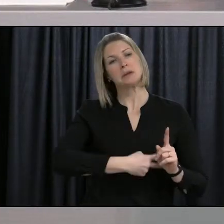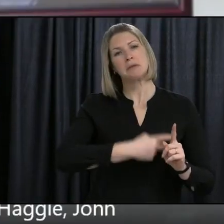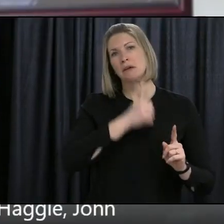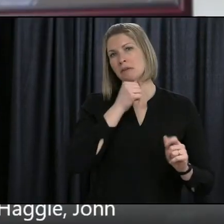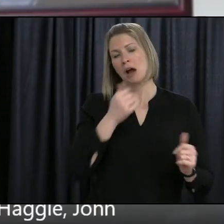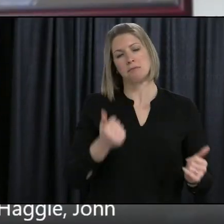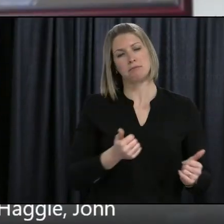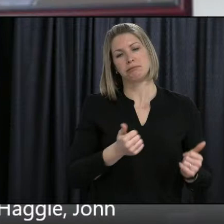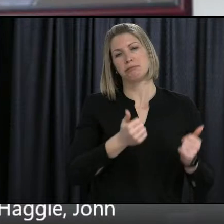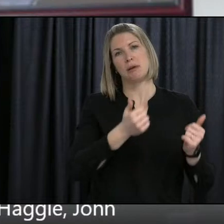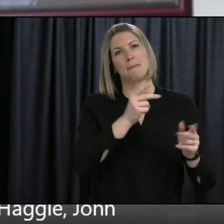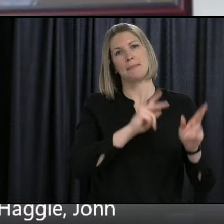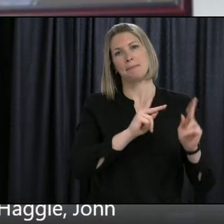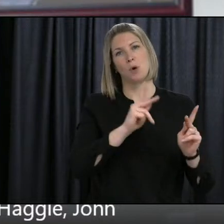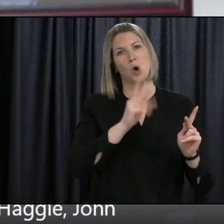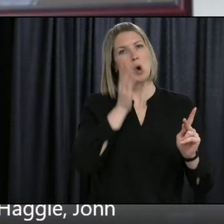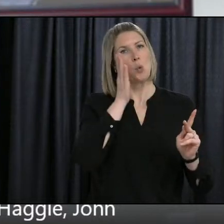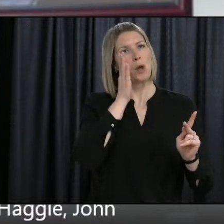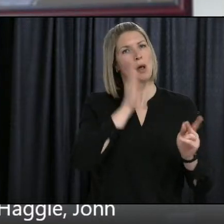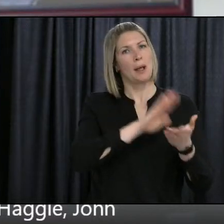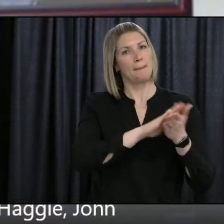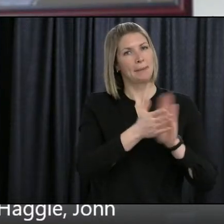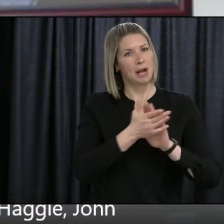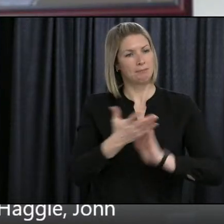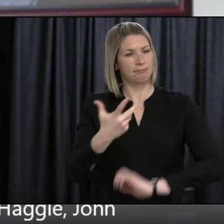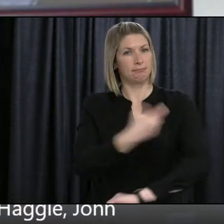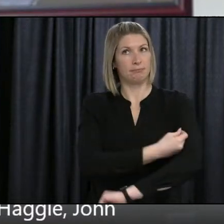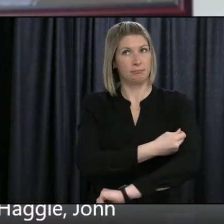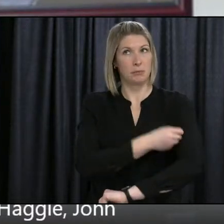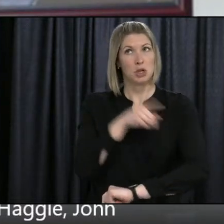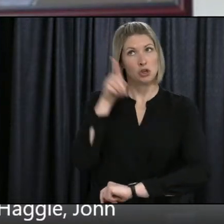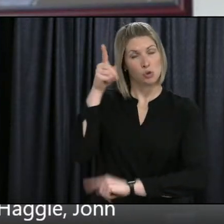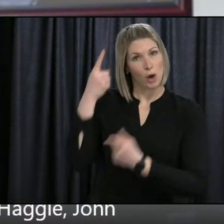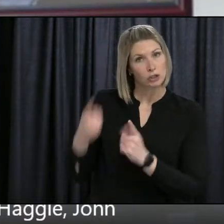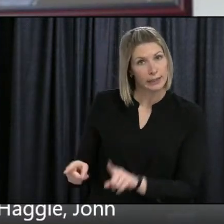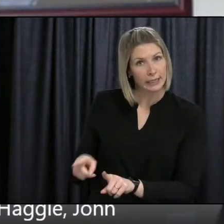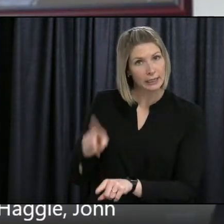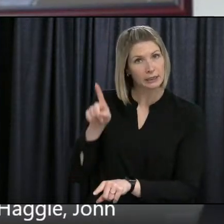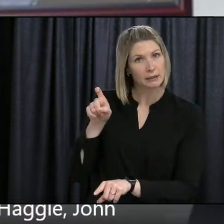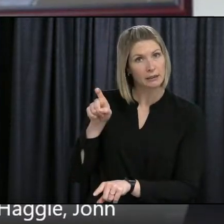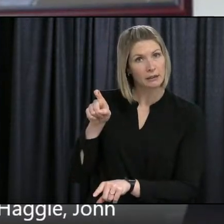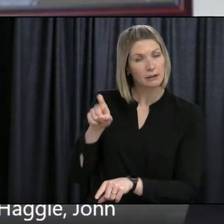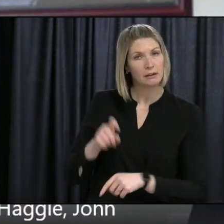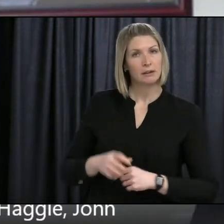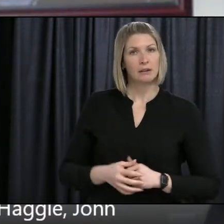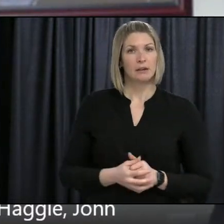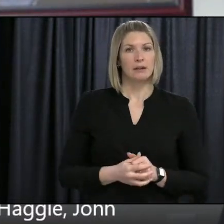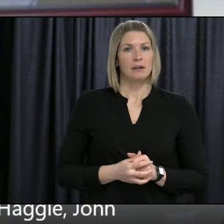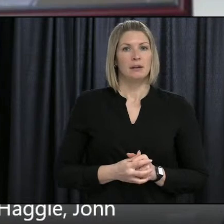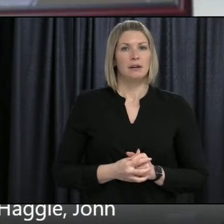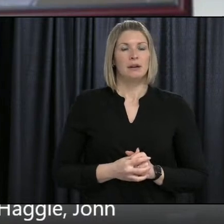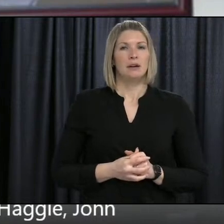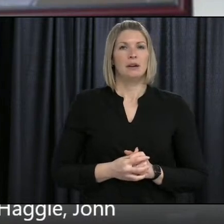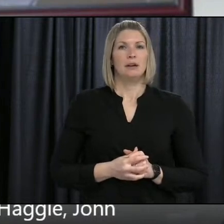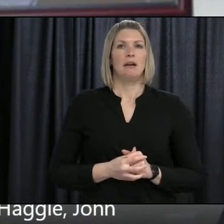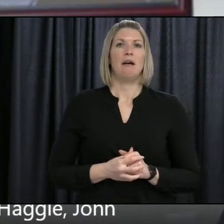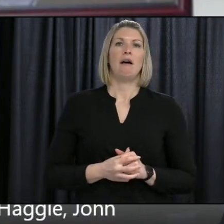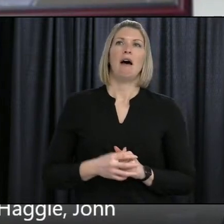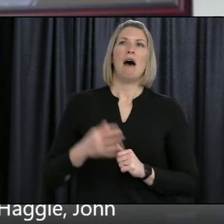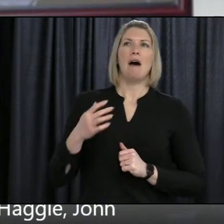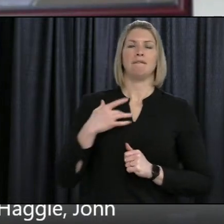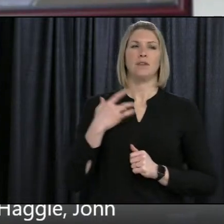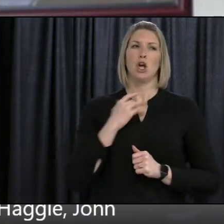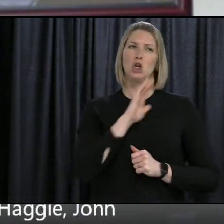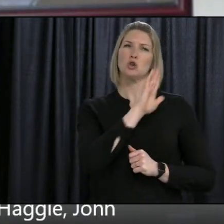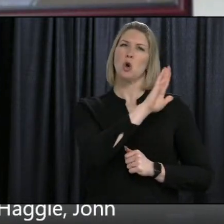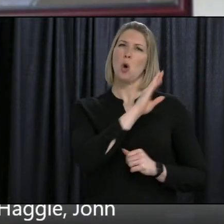fact. You concur? I think that the math is slightly different, actually, and